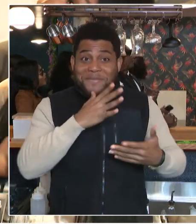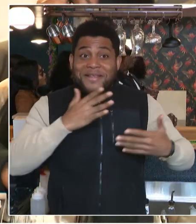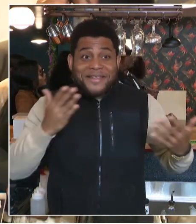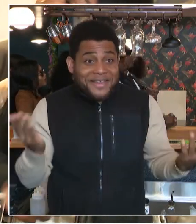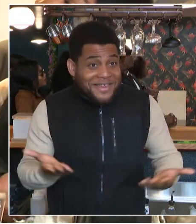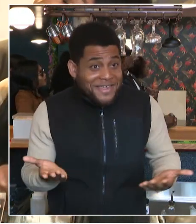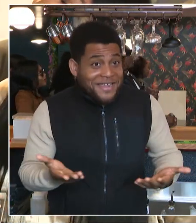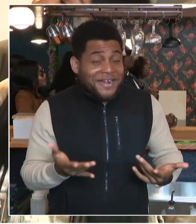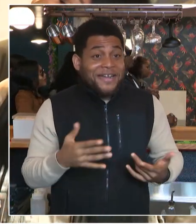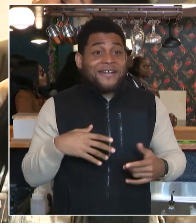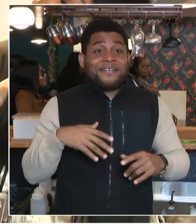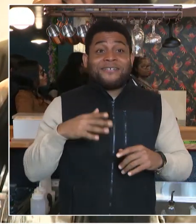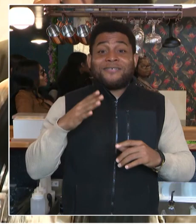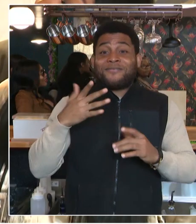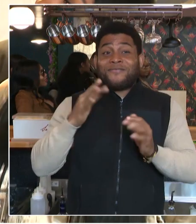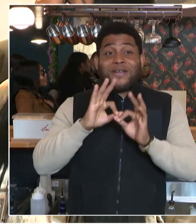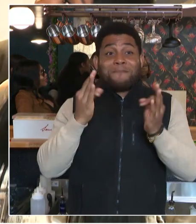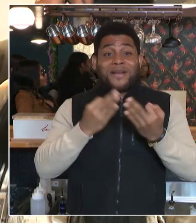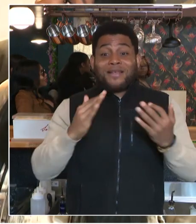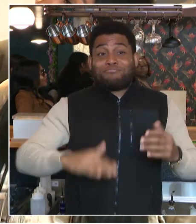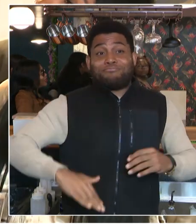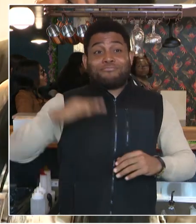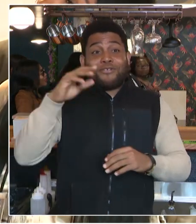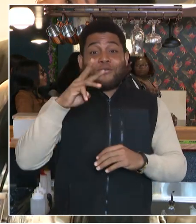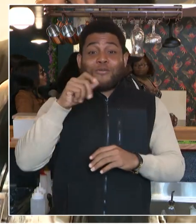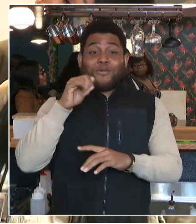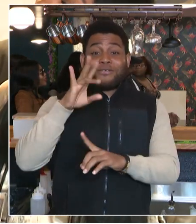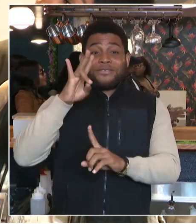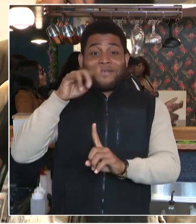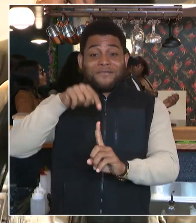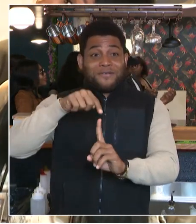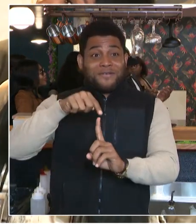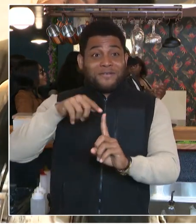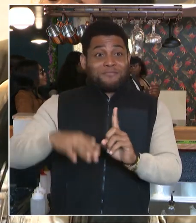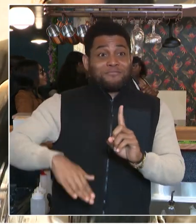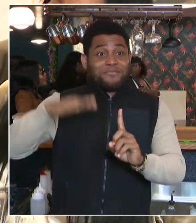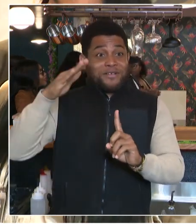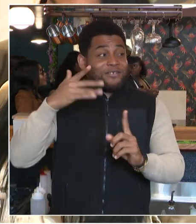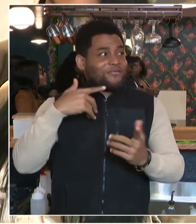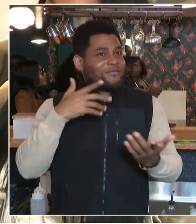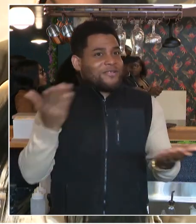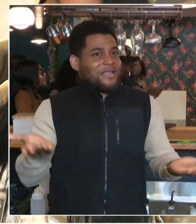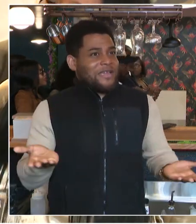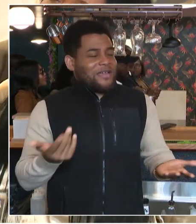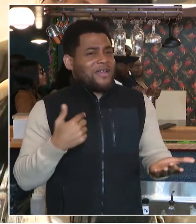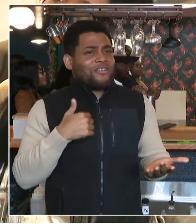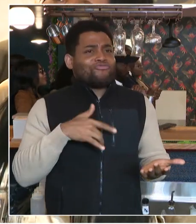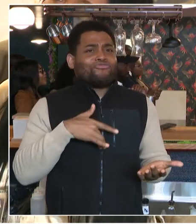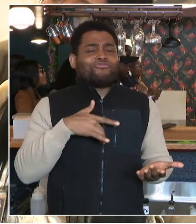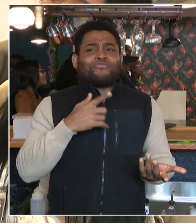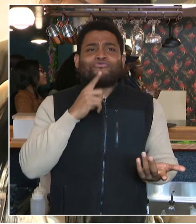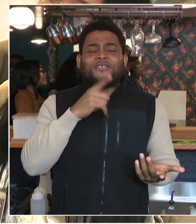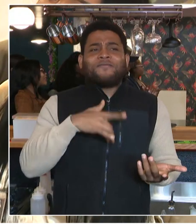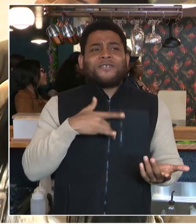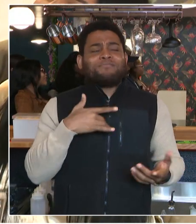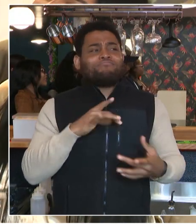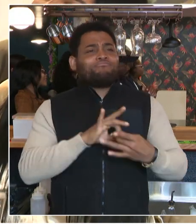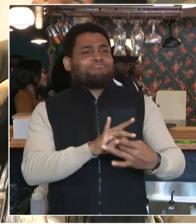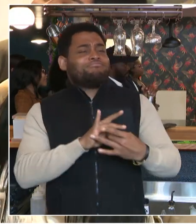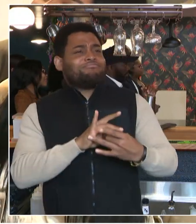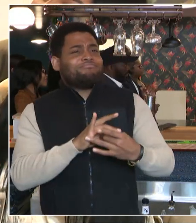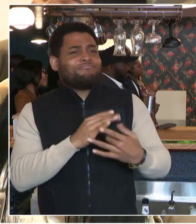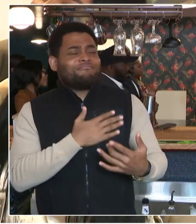have roots here, so the ties and connections, and just to be here today is just a wonderful feeling. There's a lot of thank yous that I want to go over